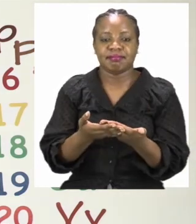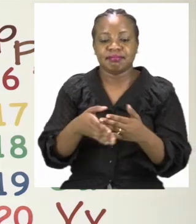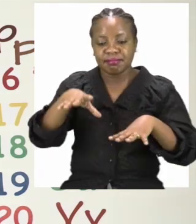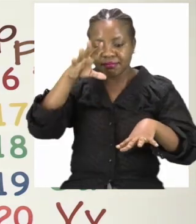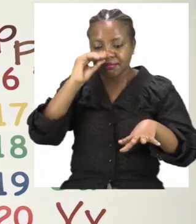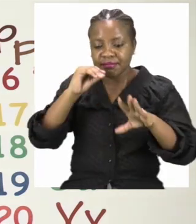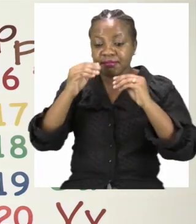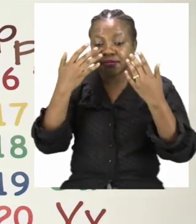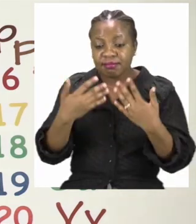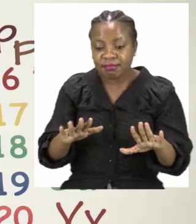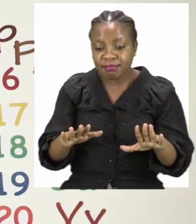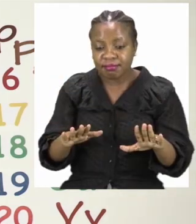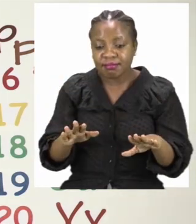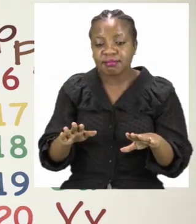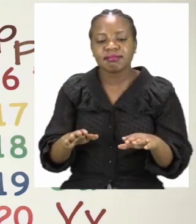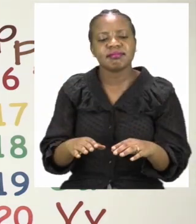to sanitize.